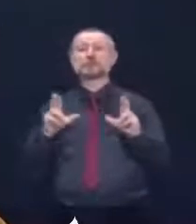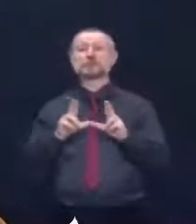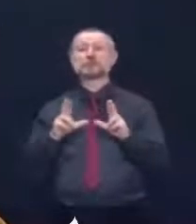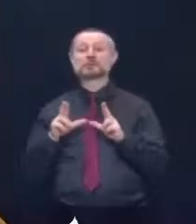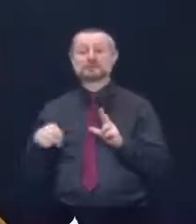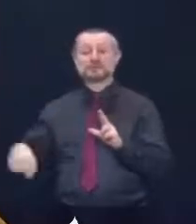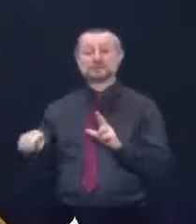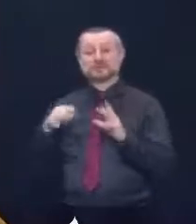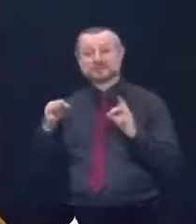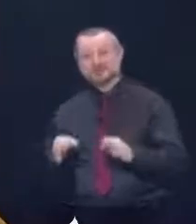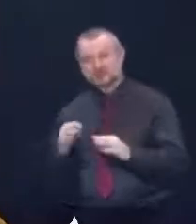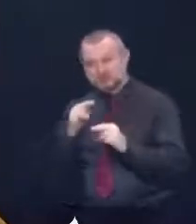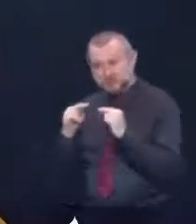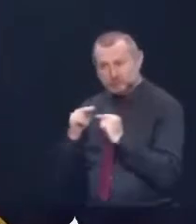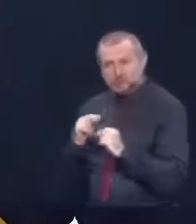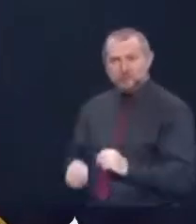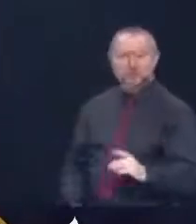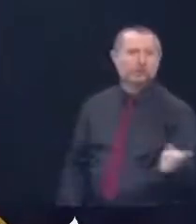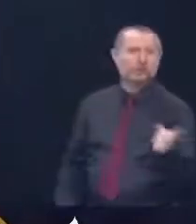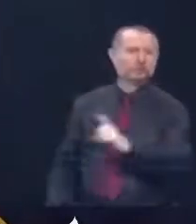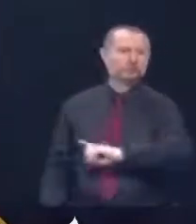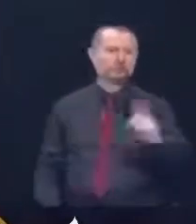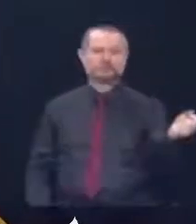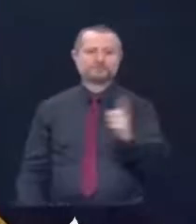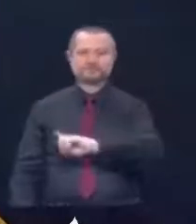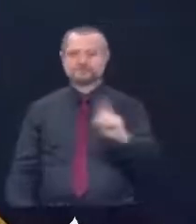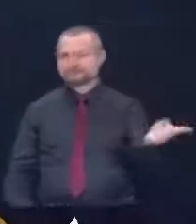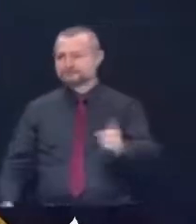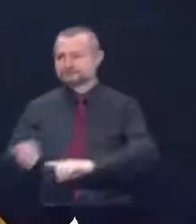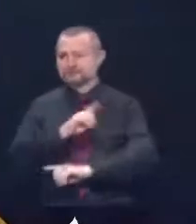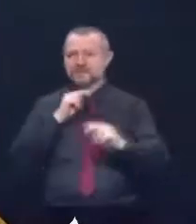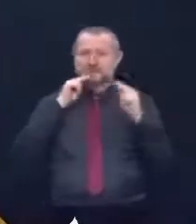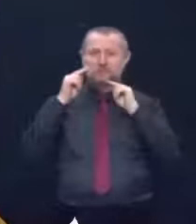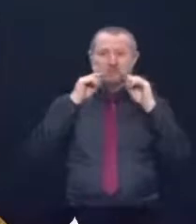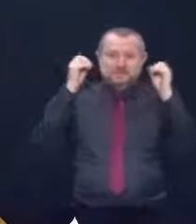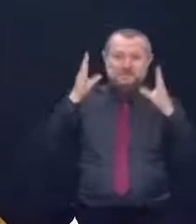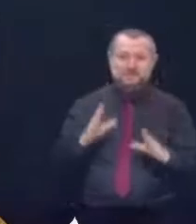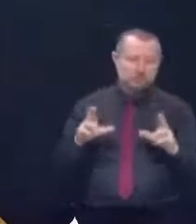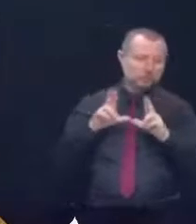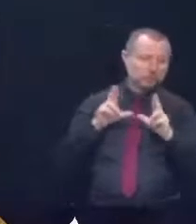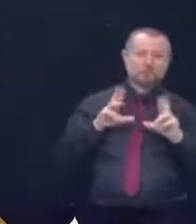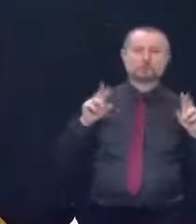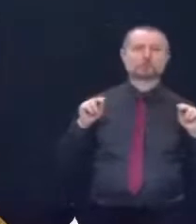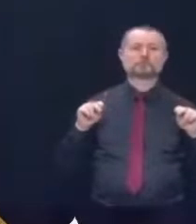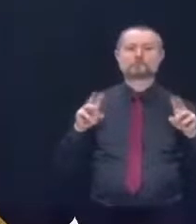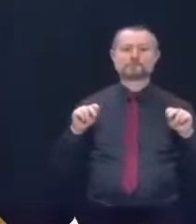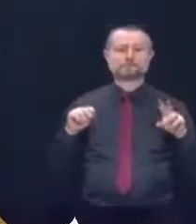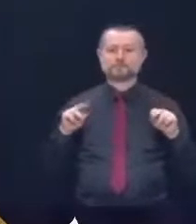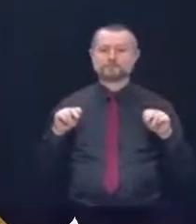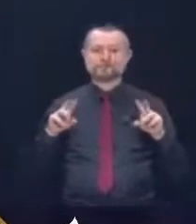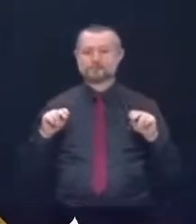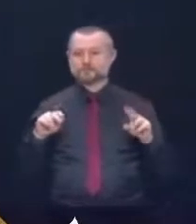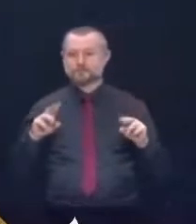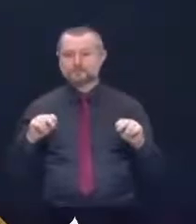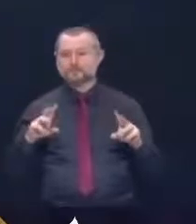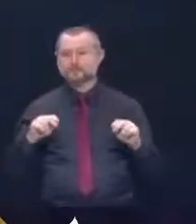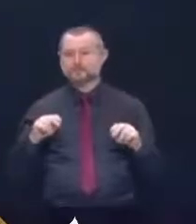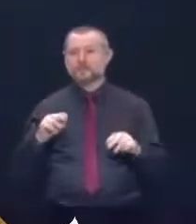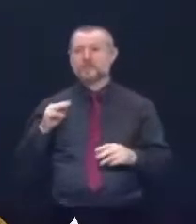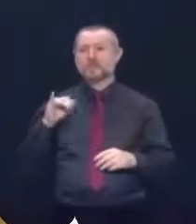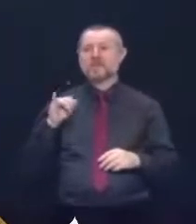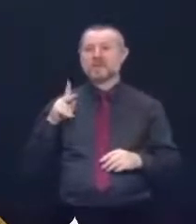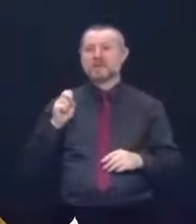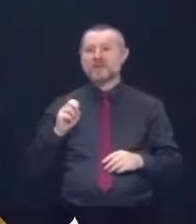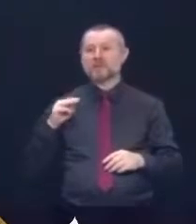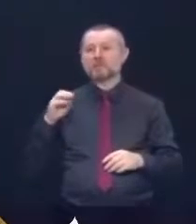not negotiating with the teachers' union. Mike Mulgrew is the New York City Teachers Union. You then